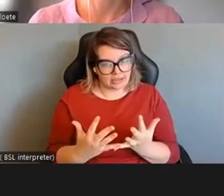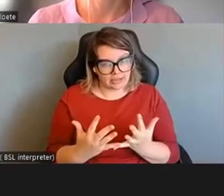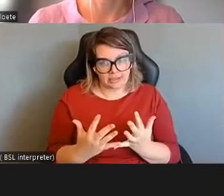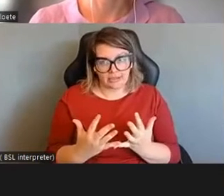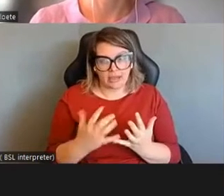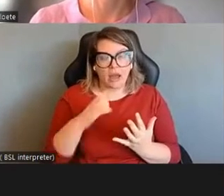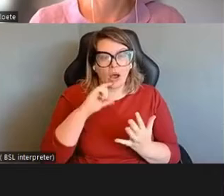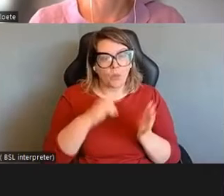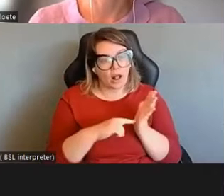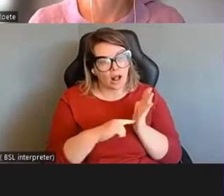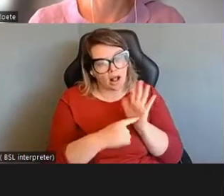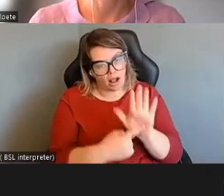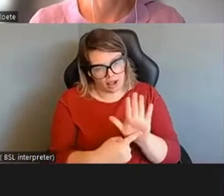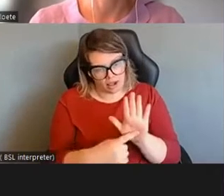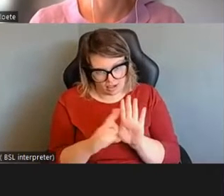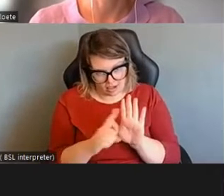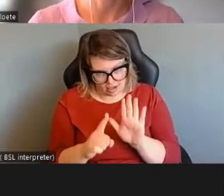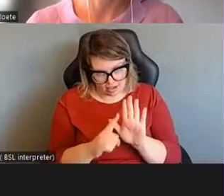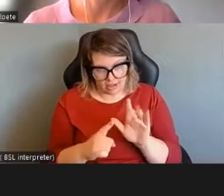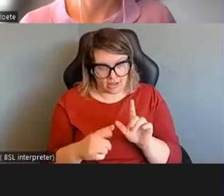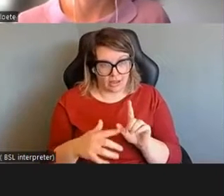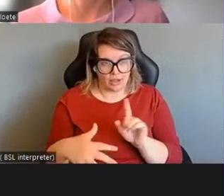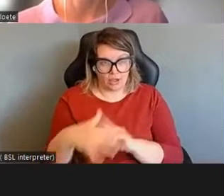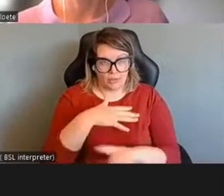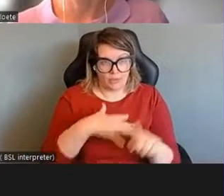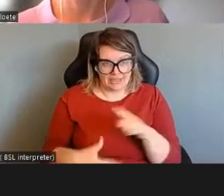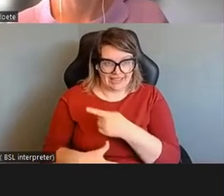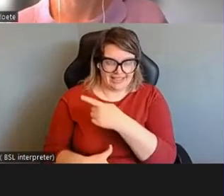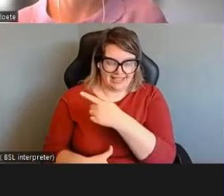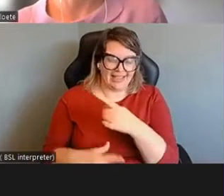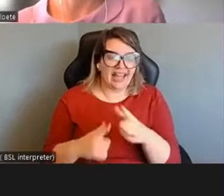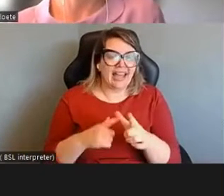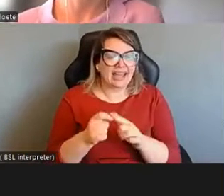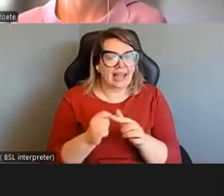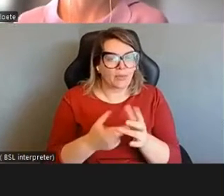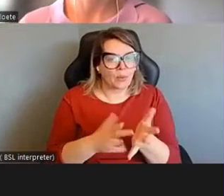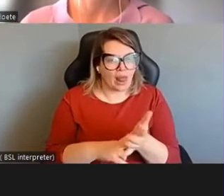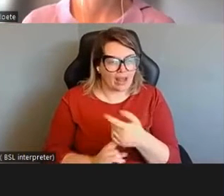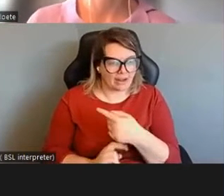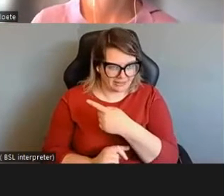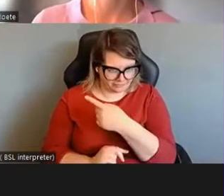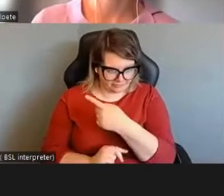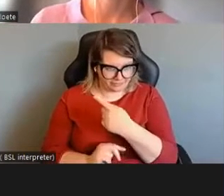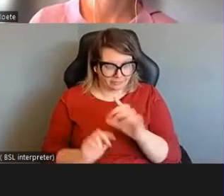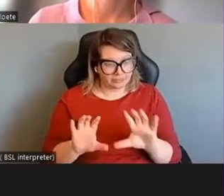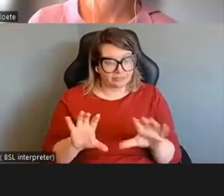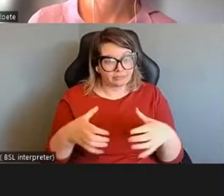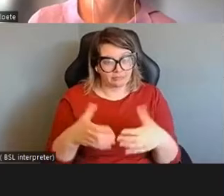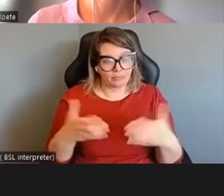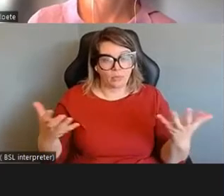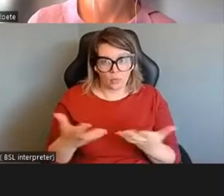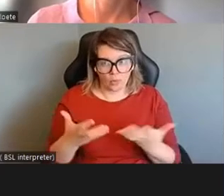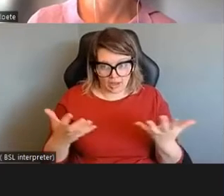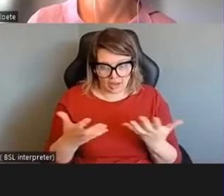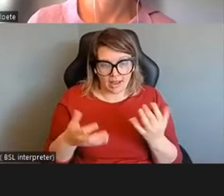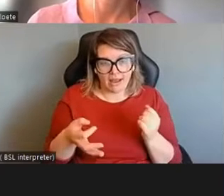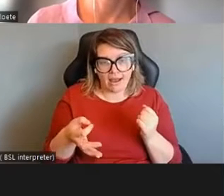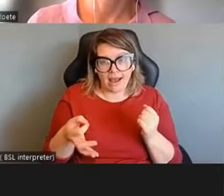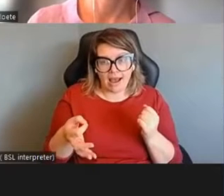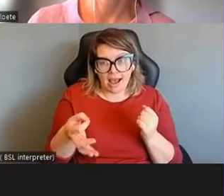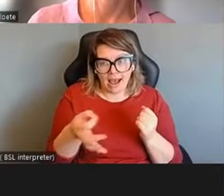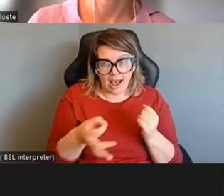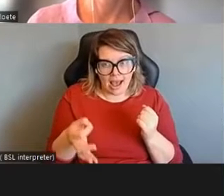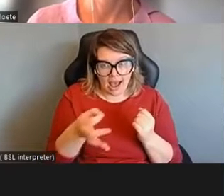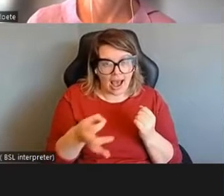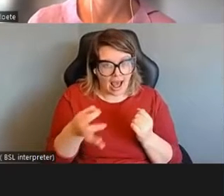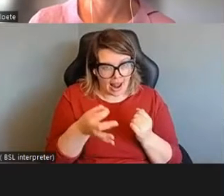introduce you first the community of Kapakulan. And that community is located on the island of